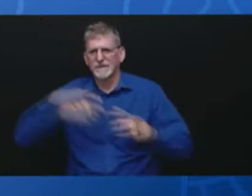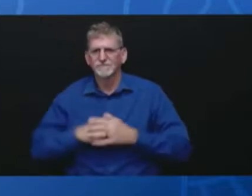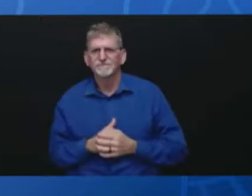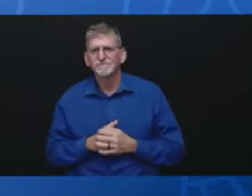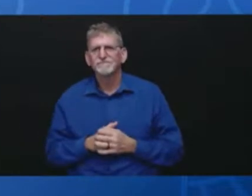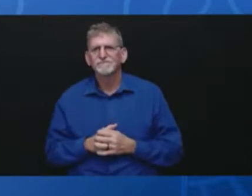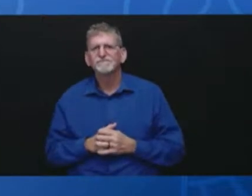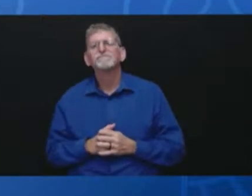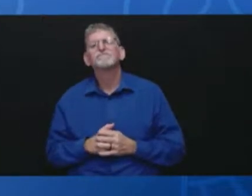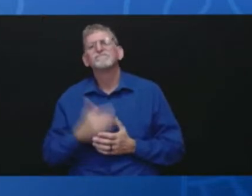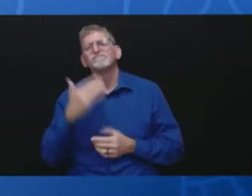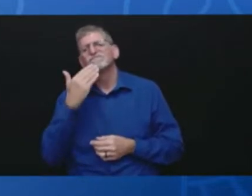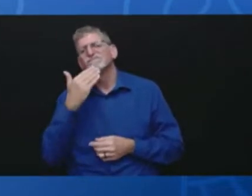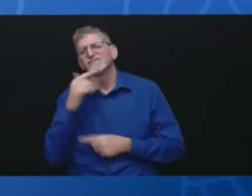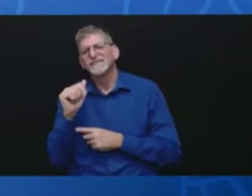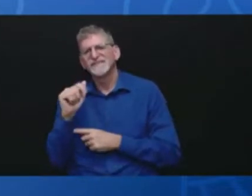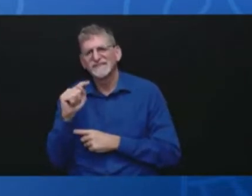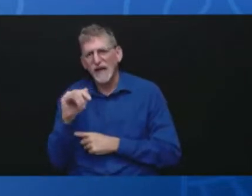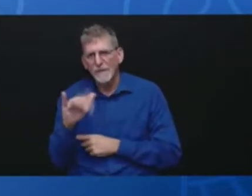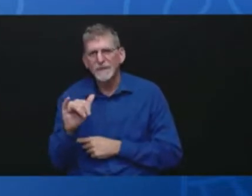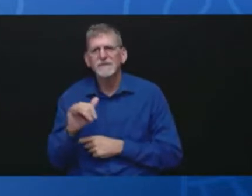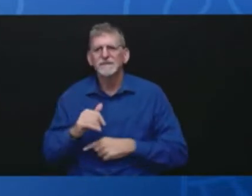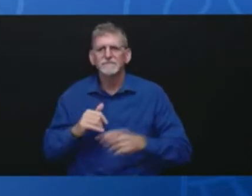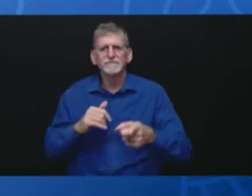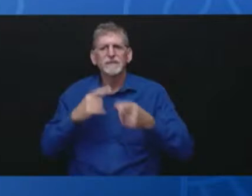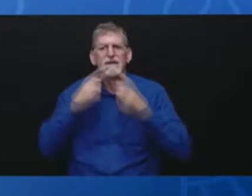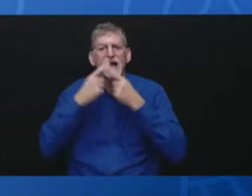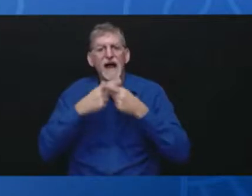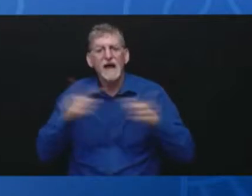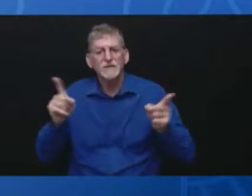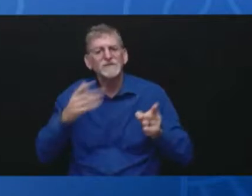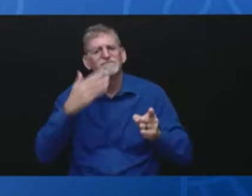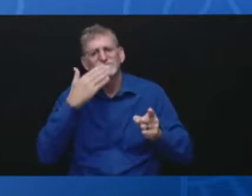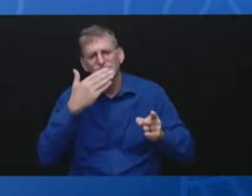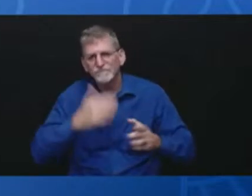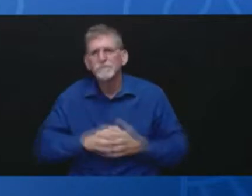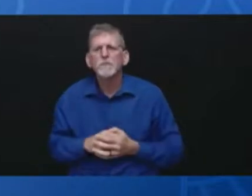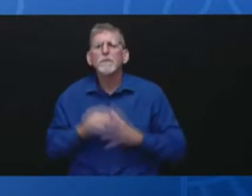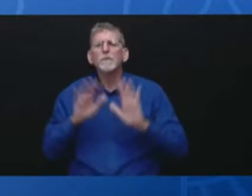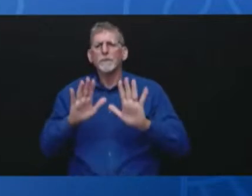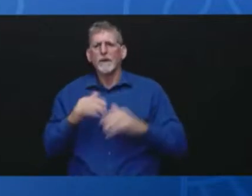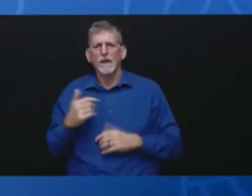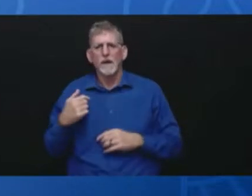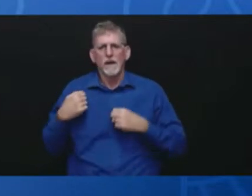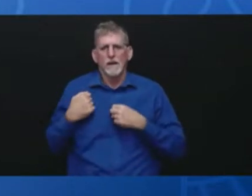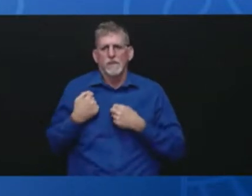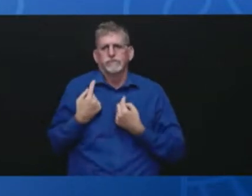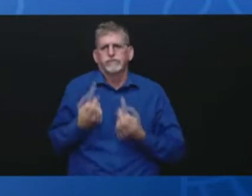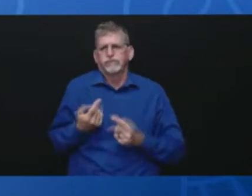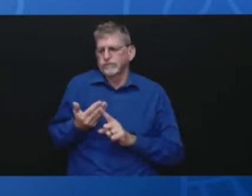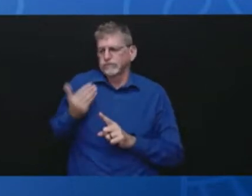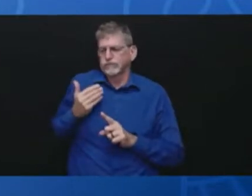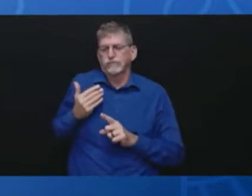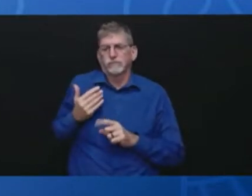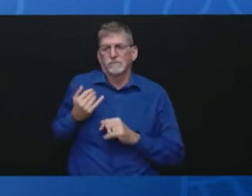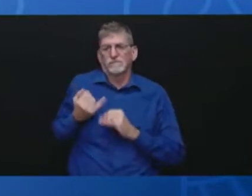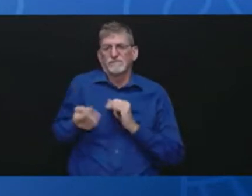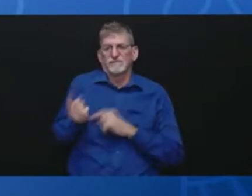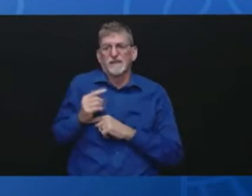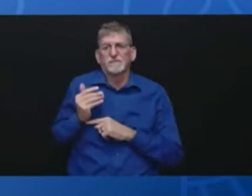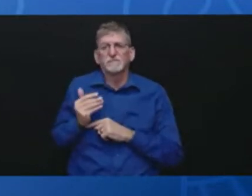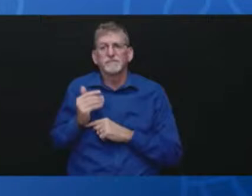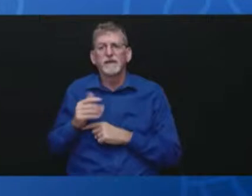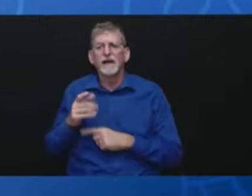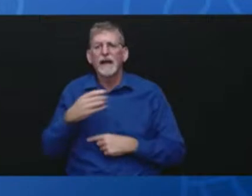Yes. So over the course of the last day or so, embassies and consulates around the world appeared